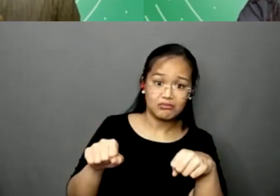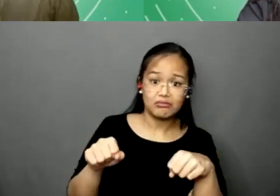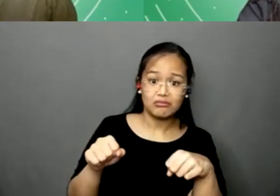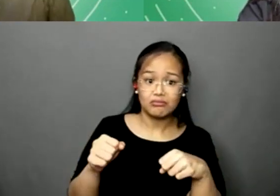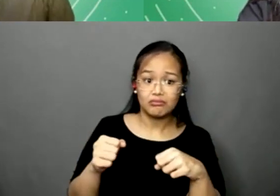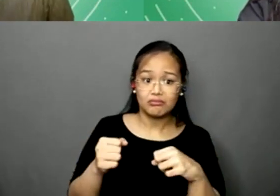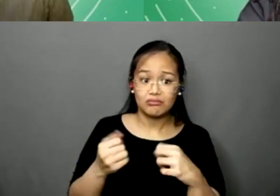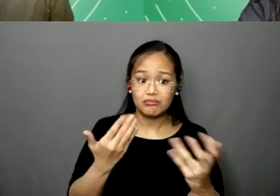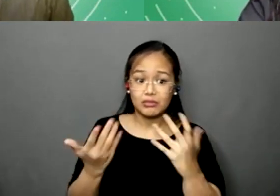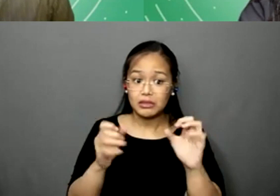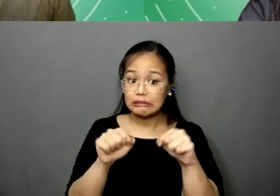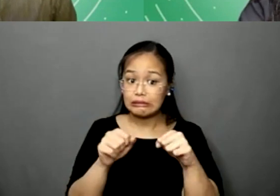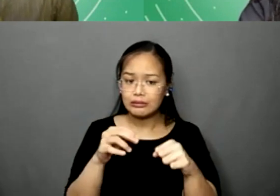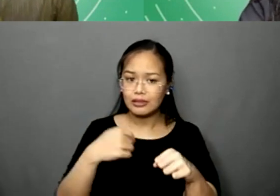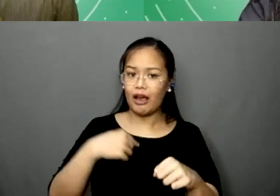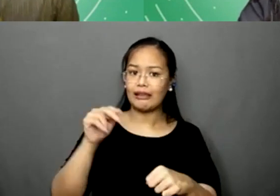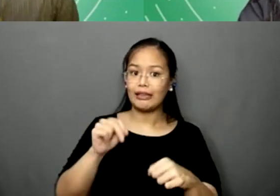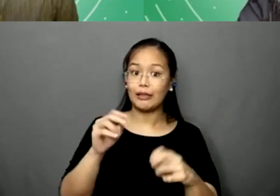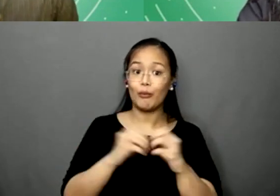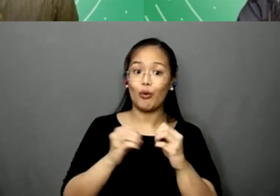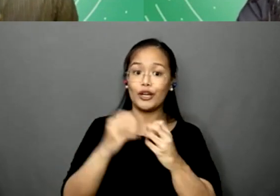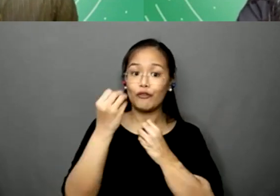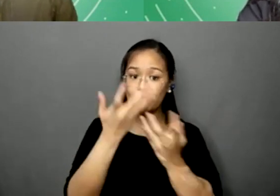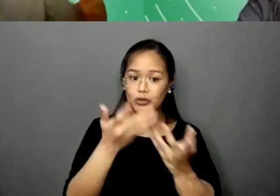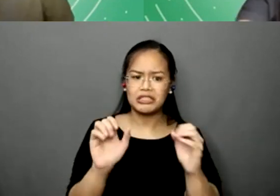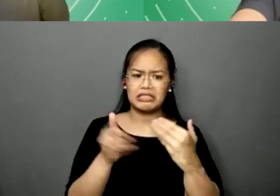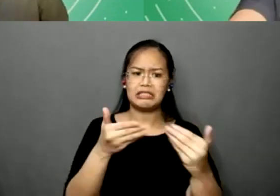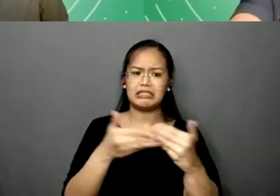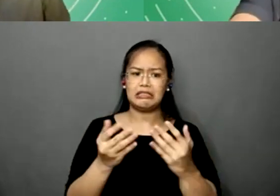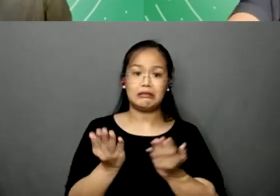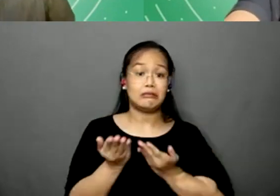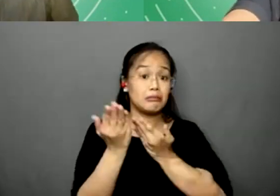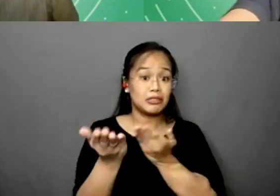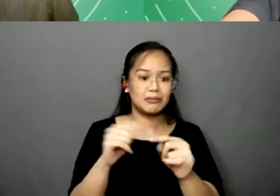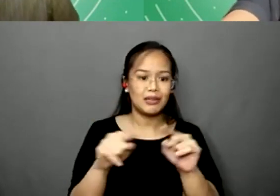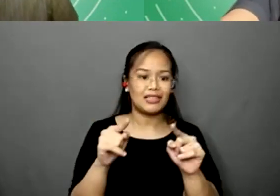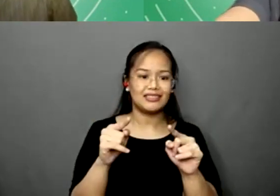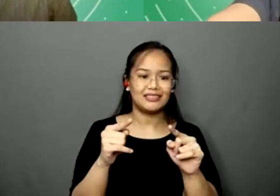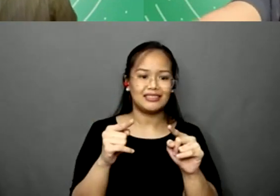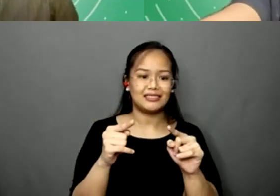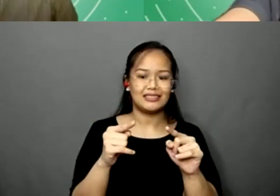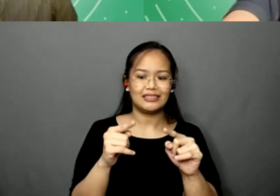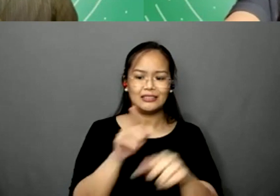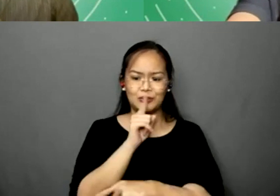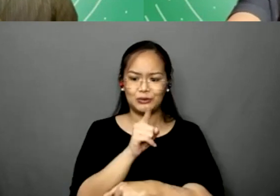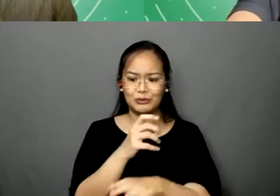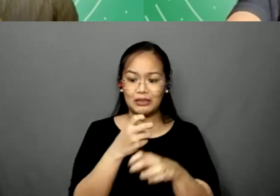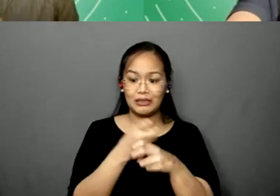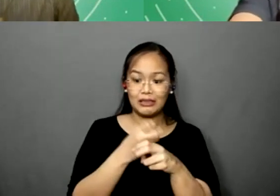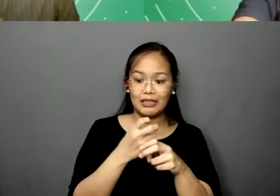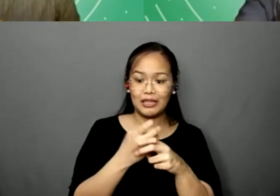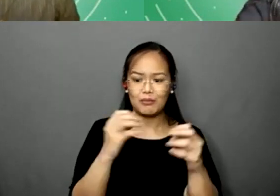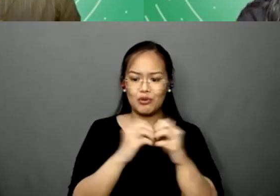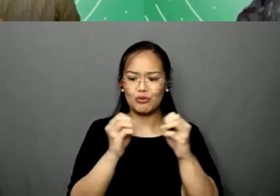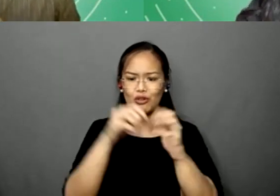Since probably more information on it would be easier to address. Although it is kind of fair. Sustainability is a bit tough for more abstract concepts like